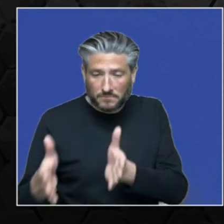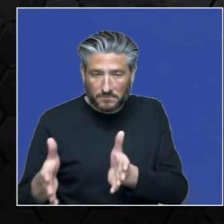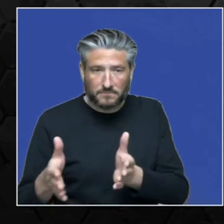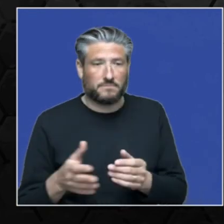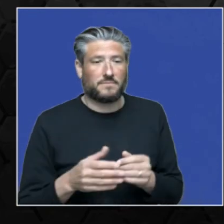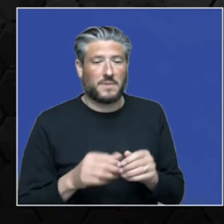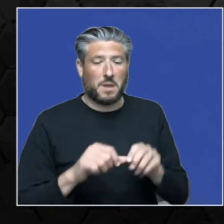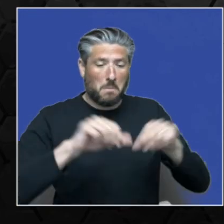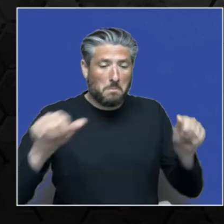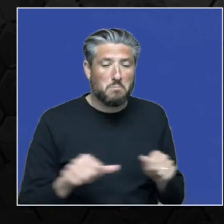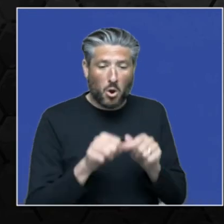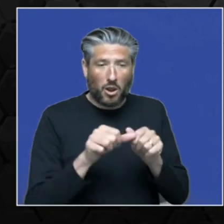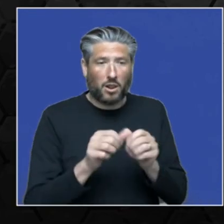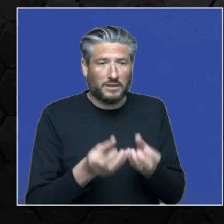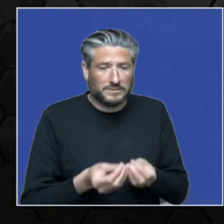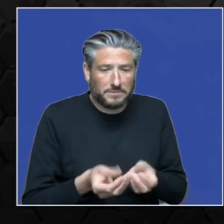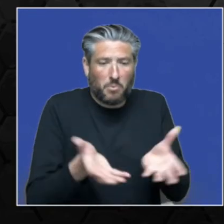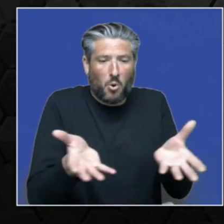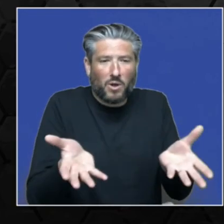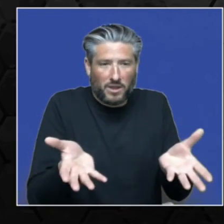batch inferencing.